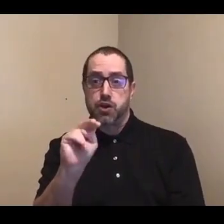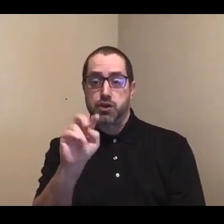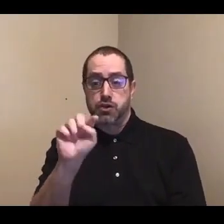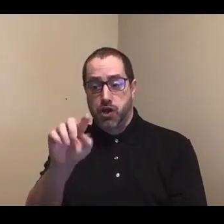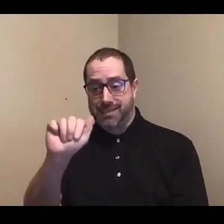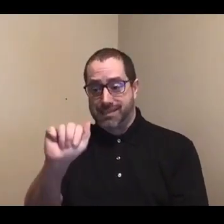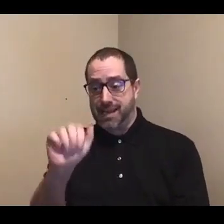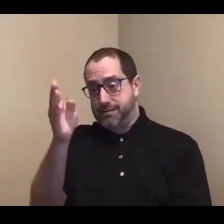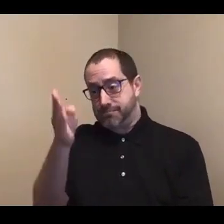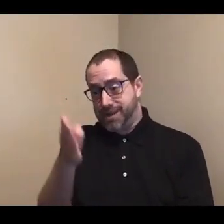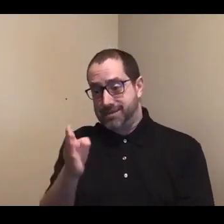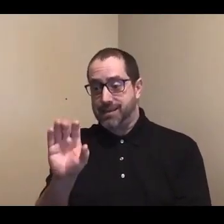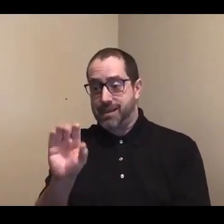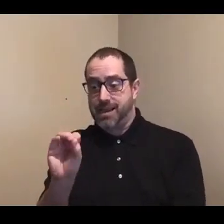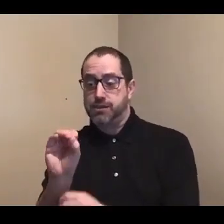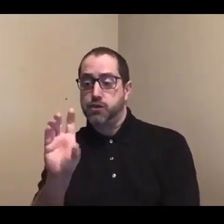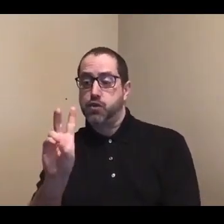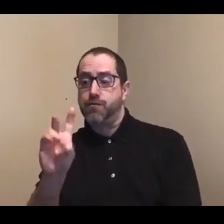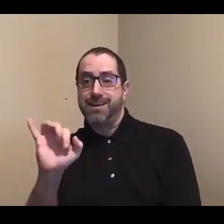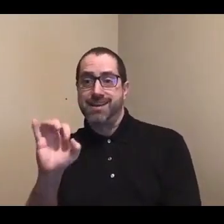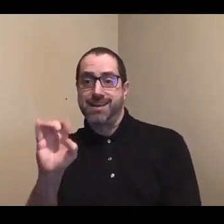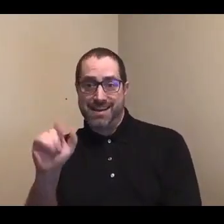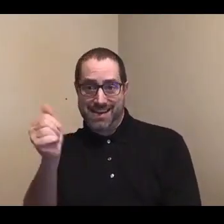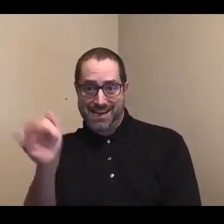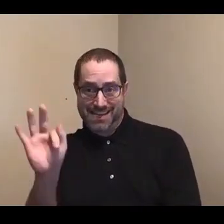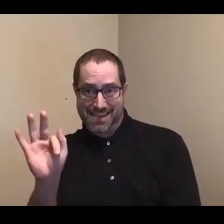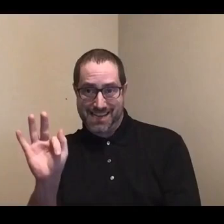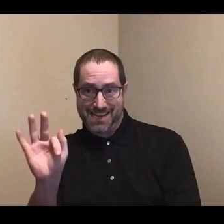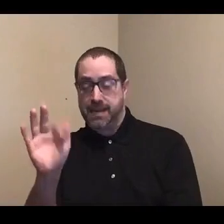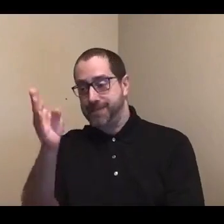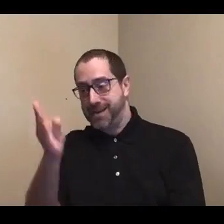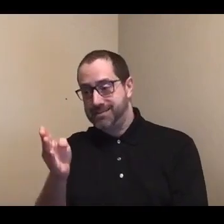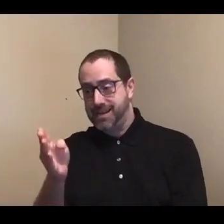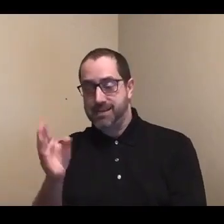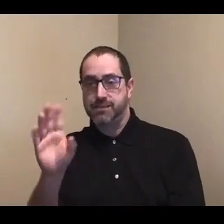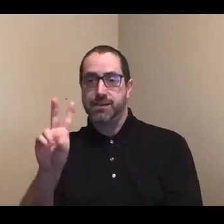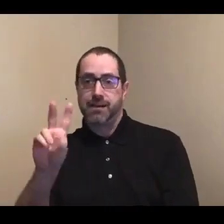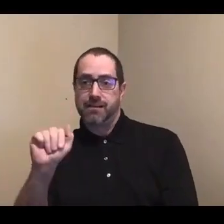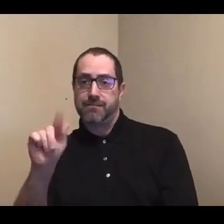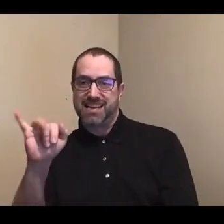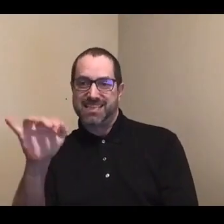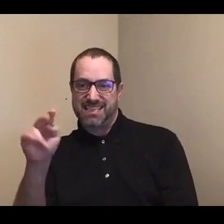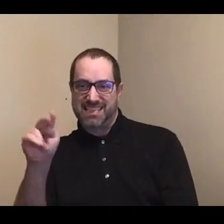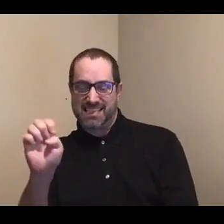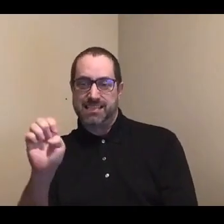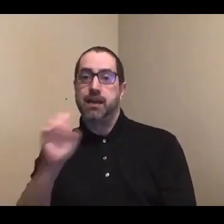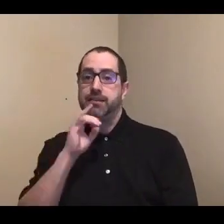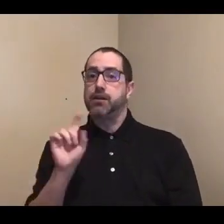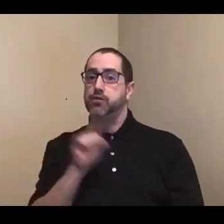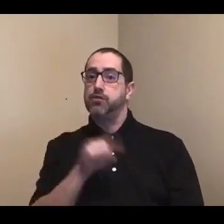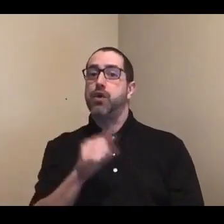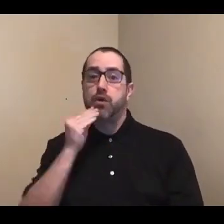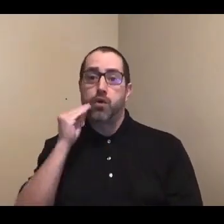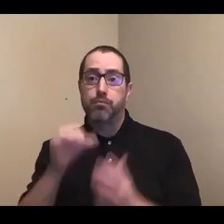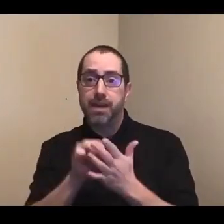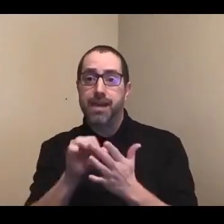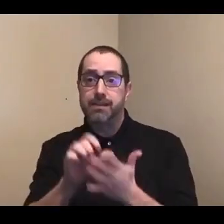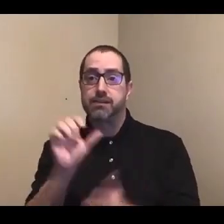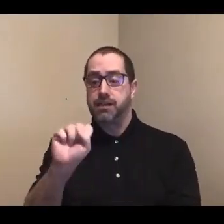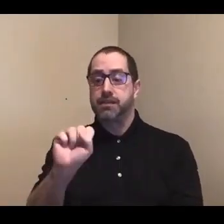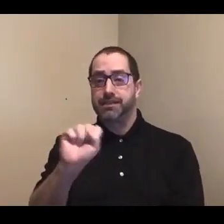/COVID-19-vaccine. You can also find it on the homepage of the Government Saskatchewan website, Saskatchewan.ca.